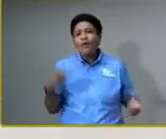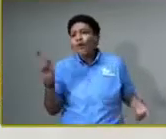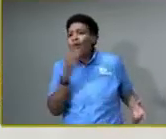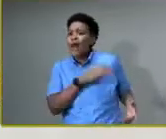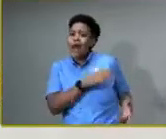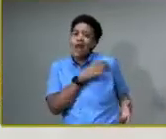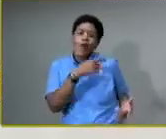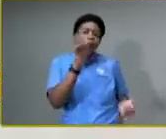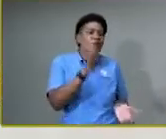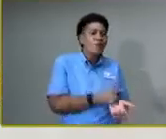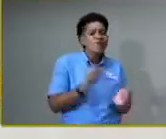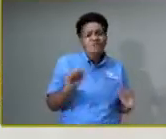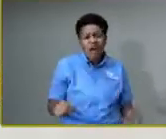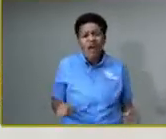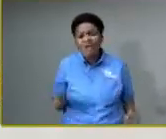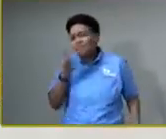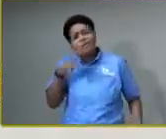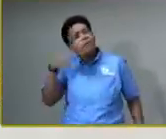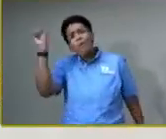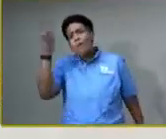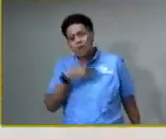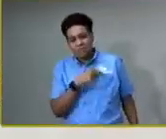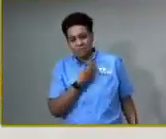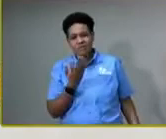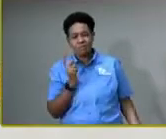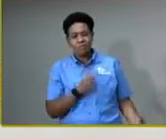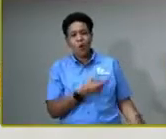want to raise is that